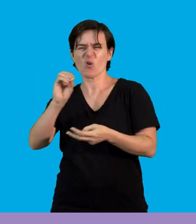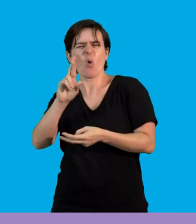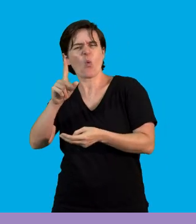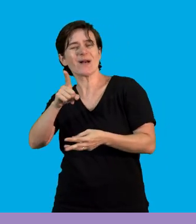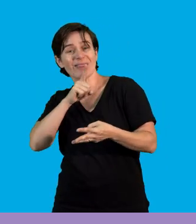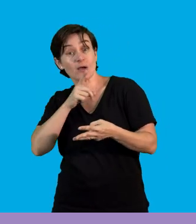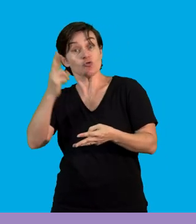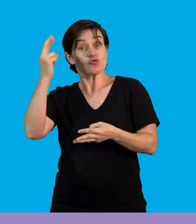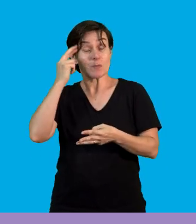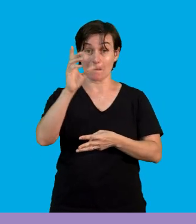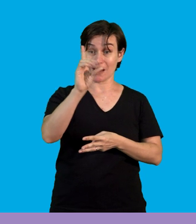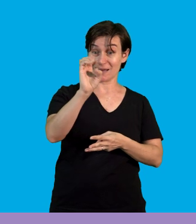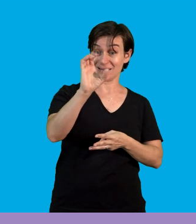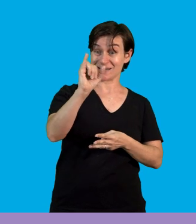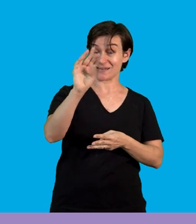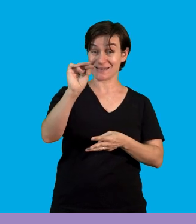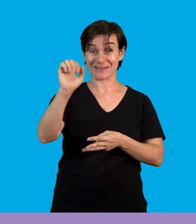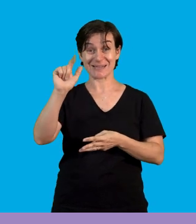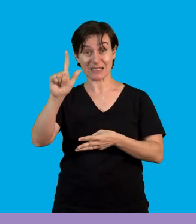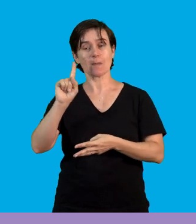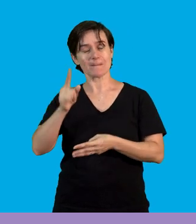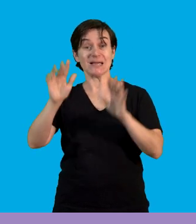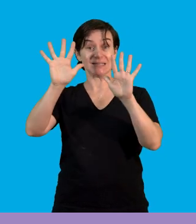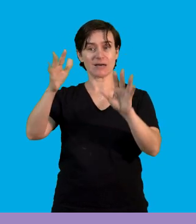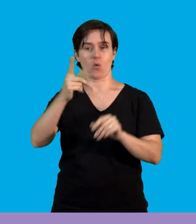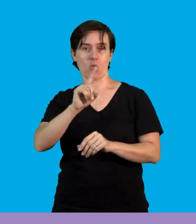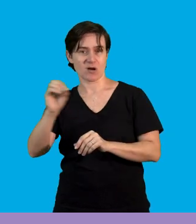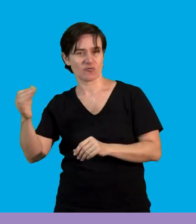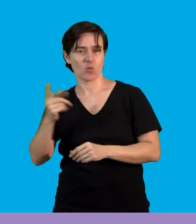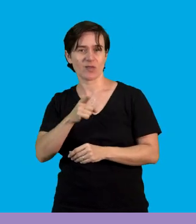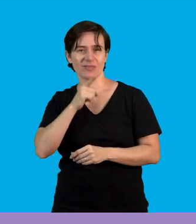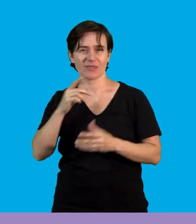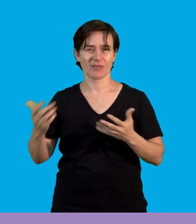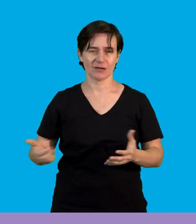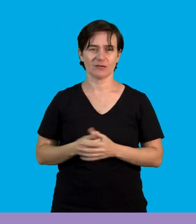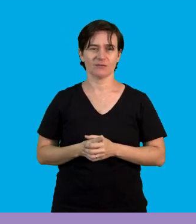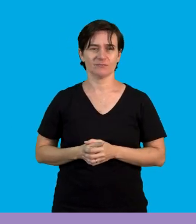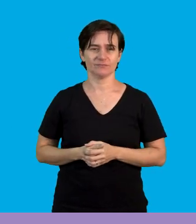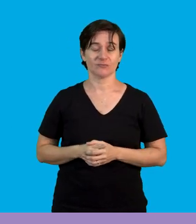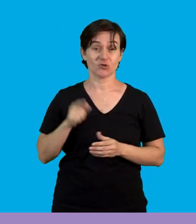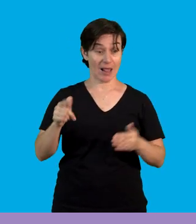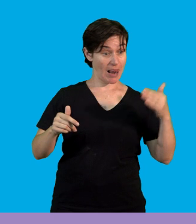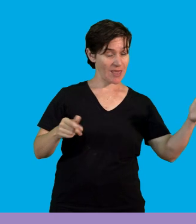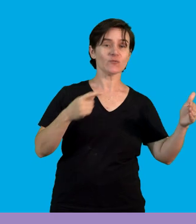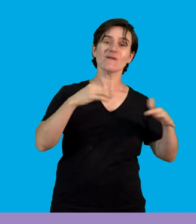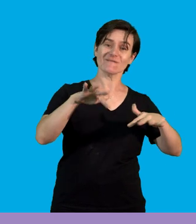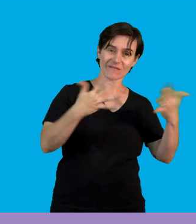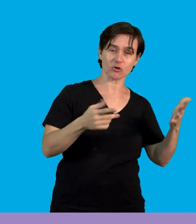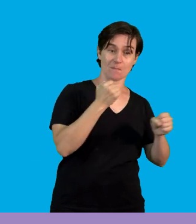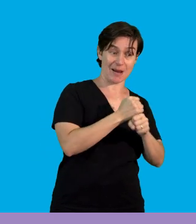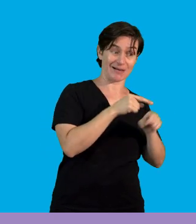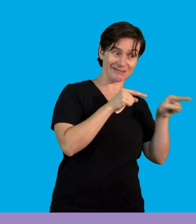1,000? Because we are comparing two values, and the other one we've already converted it to a denominator